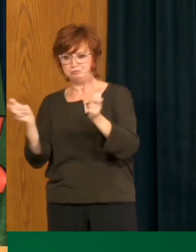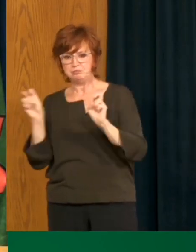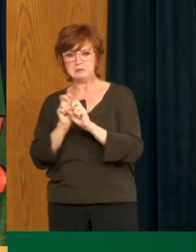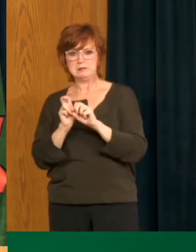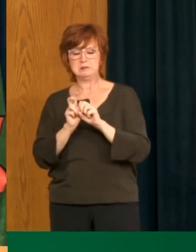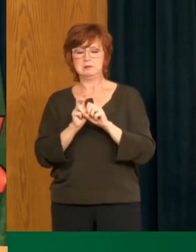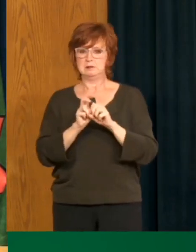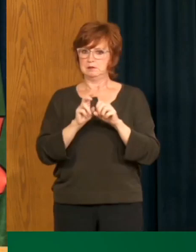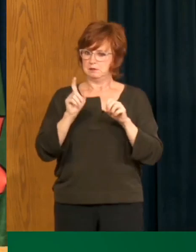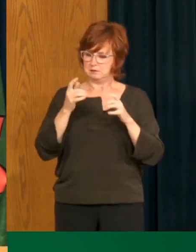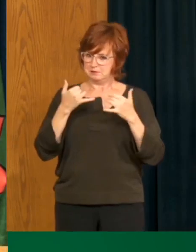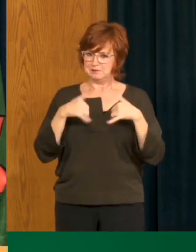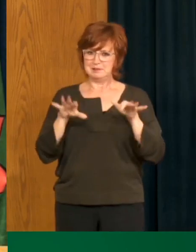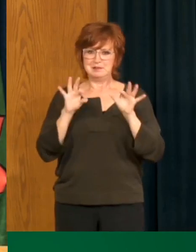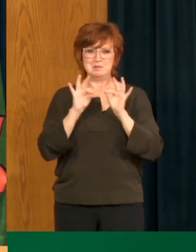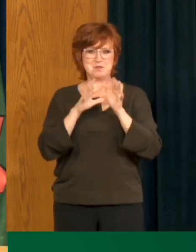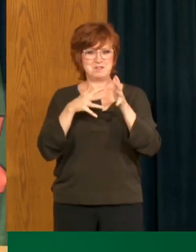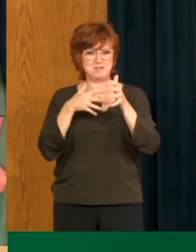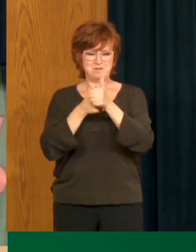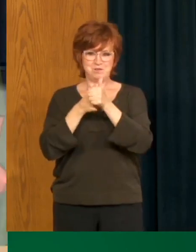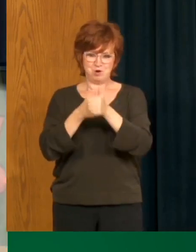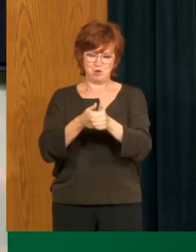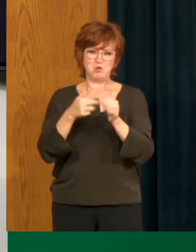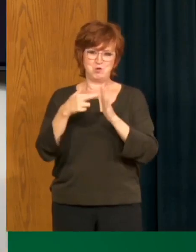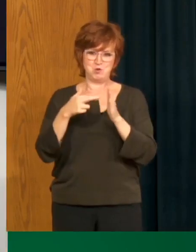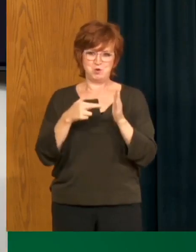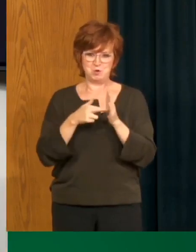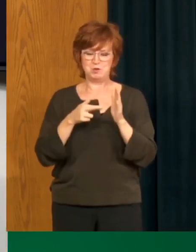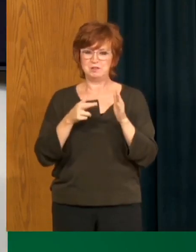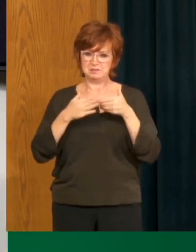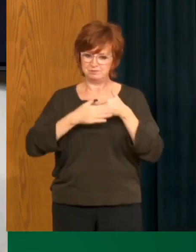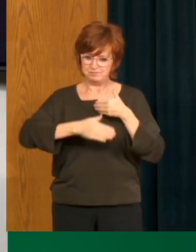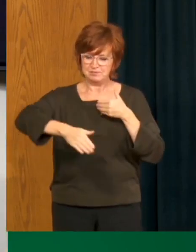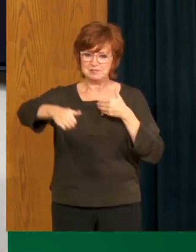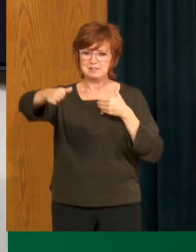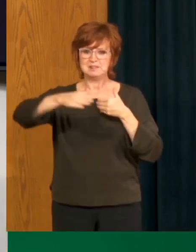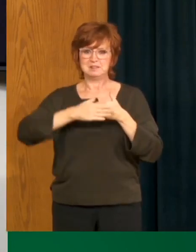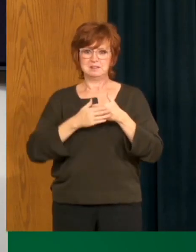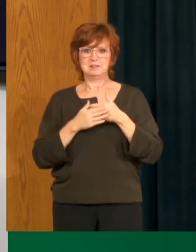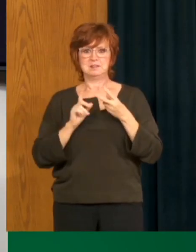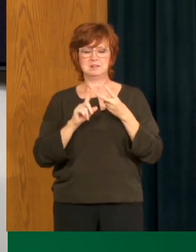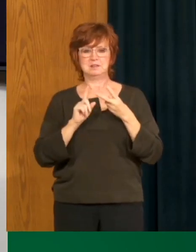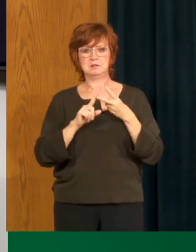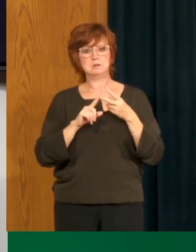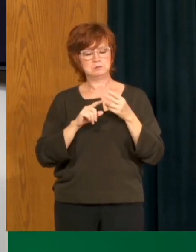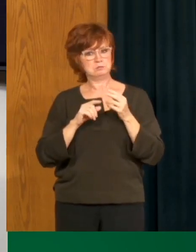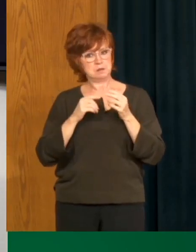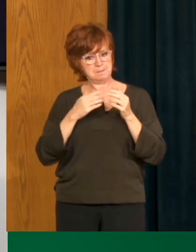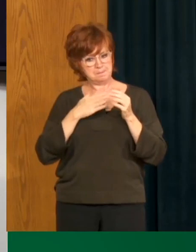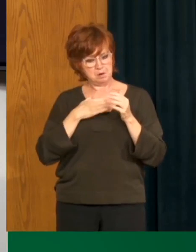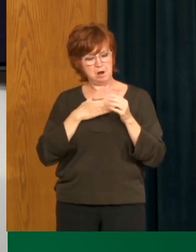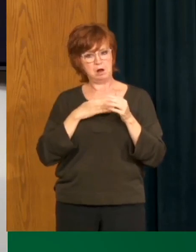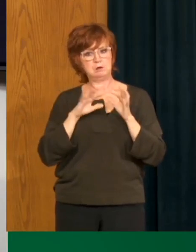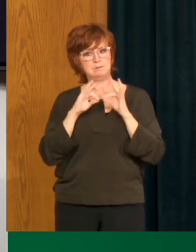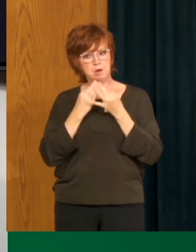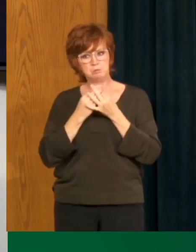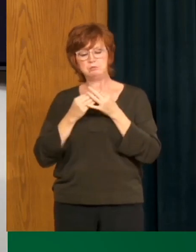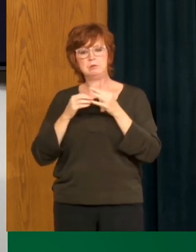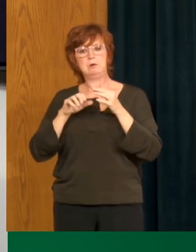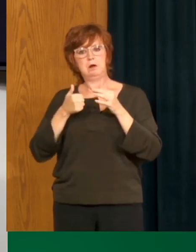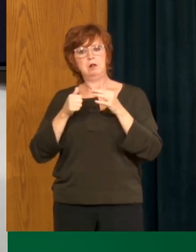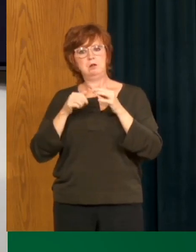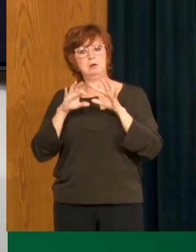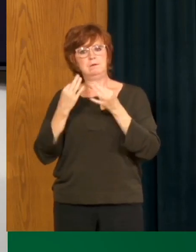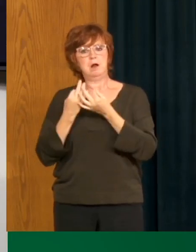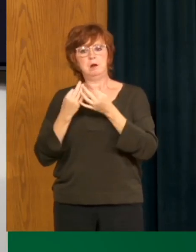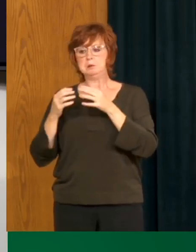practices going forwards, and maintaining some of those close connections to our immediate household or to our virtual household up to